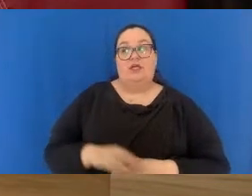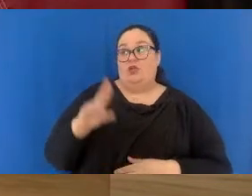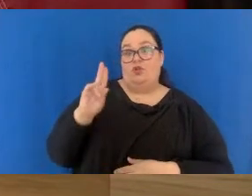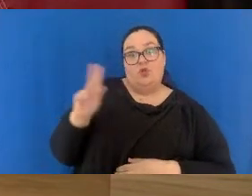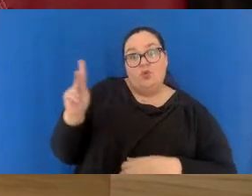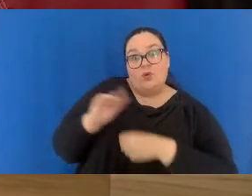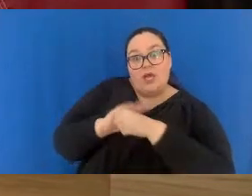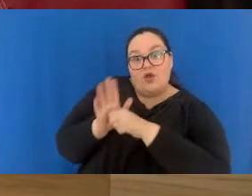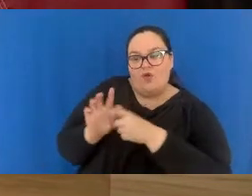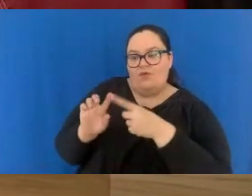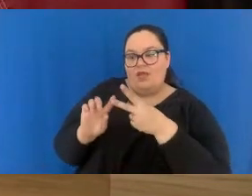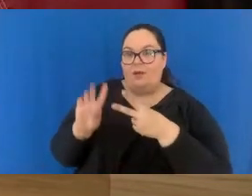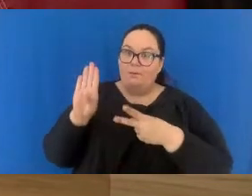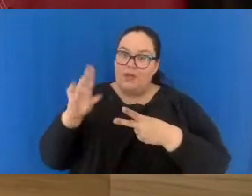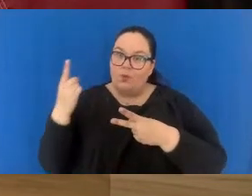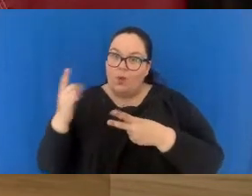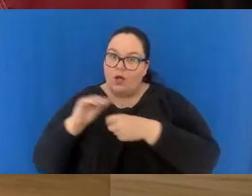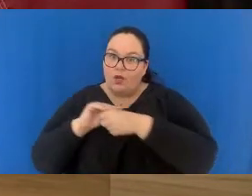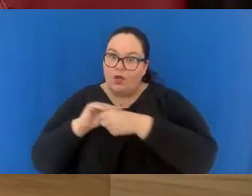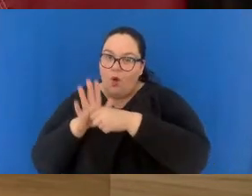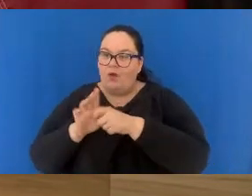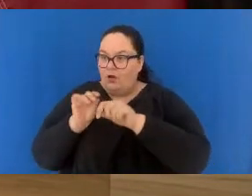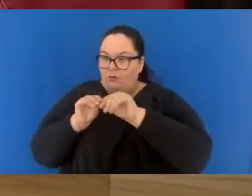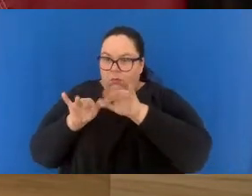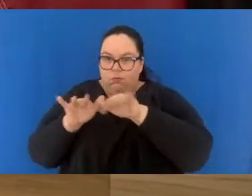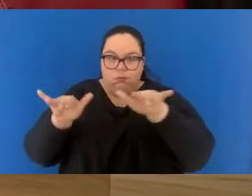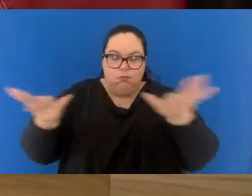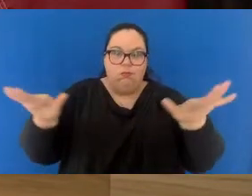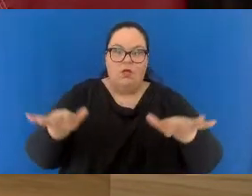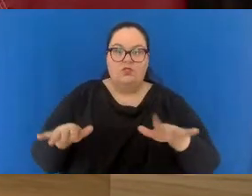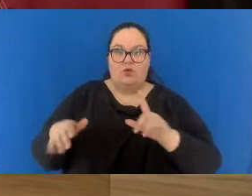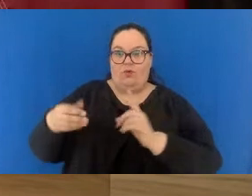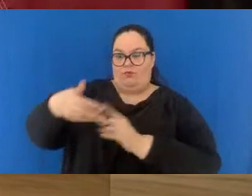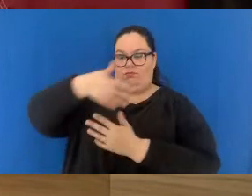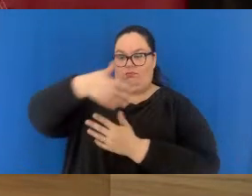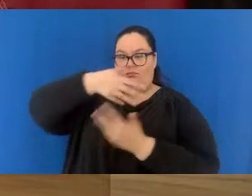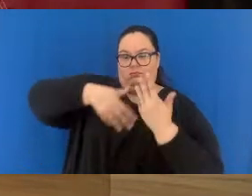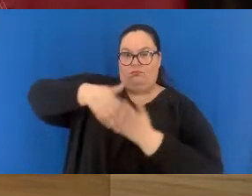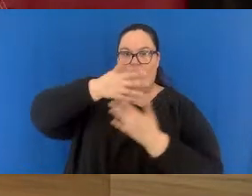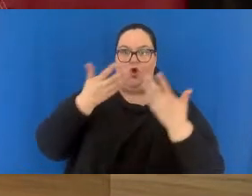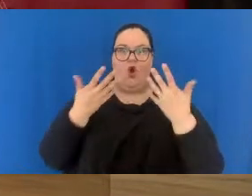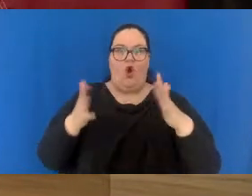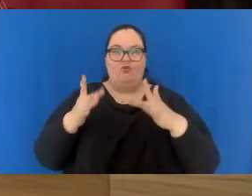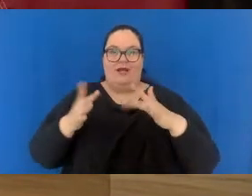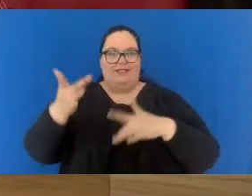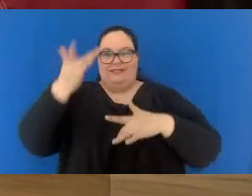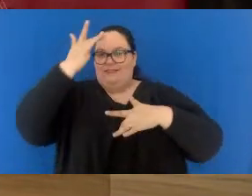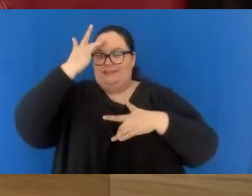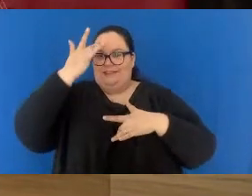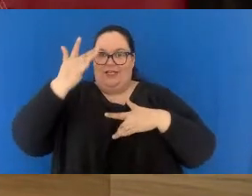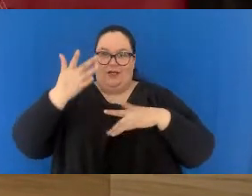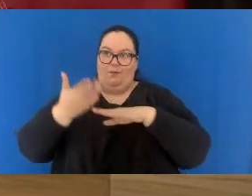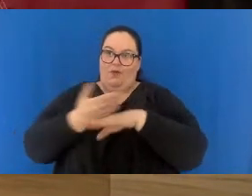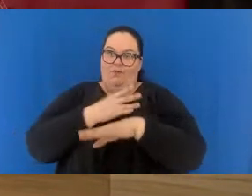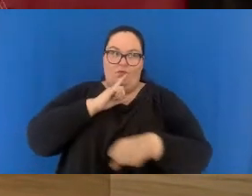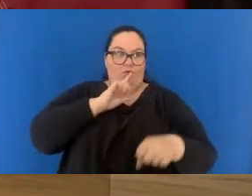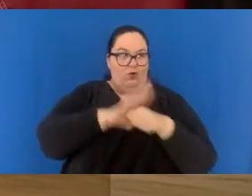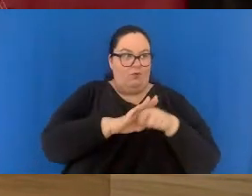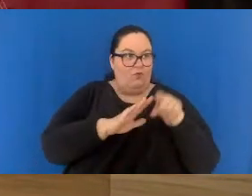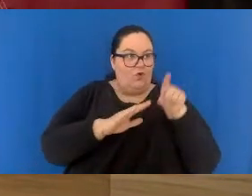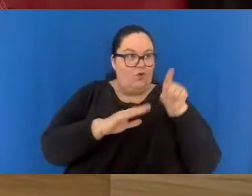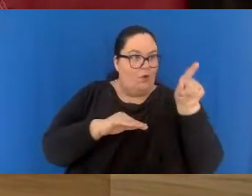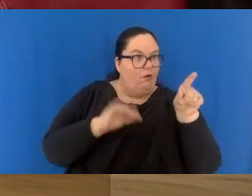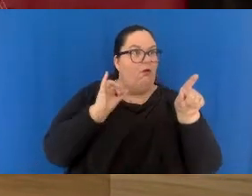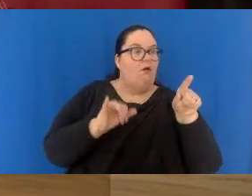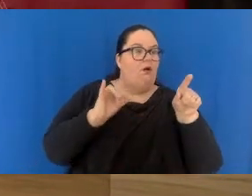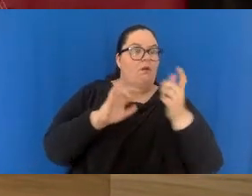happens rapidly, close contacts of positive cases are most often already infected by the time the case is confirmed. Therefore,